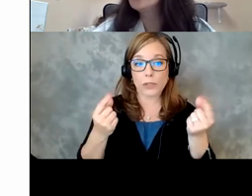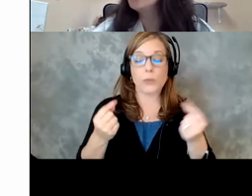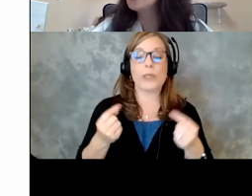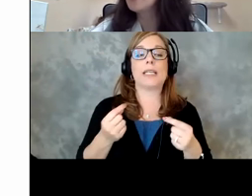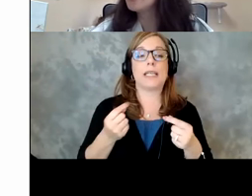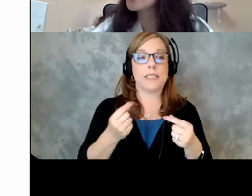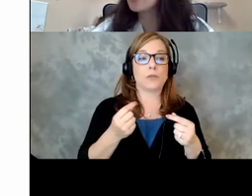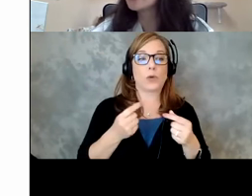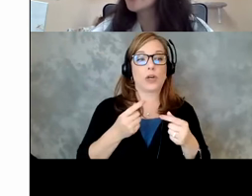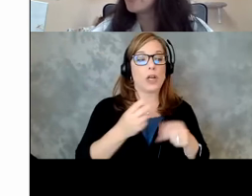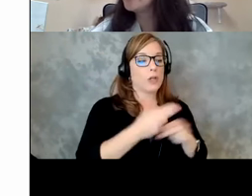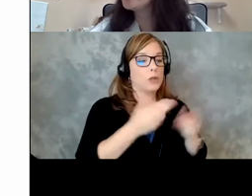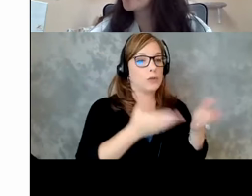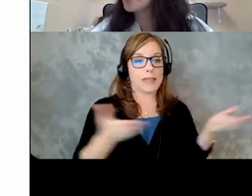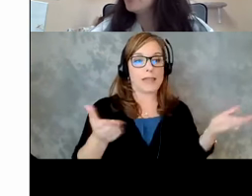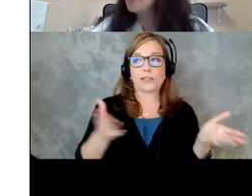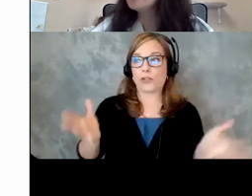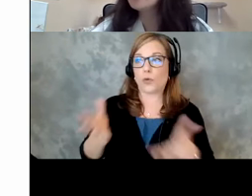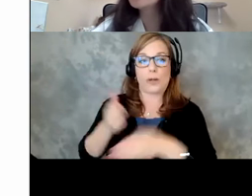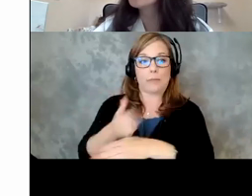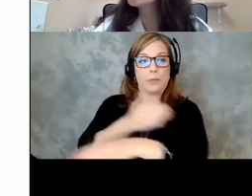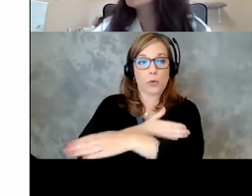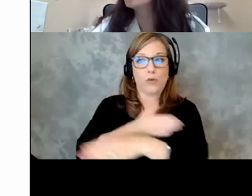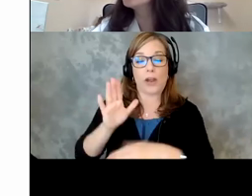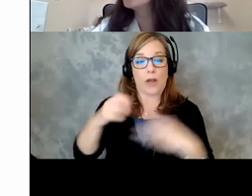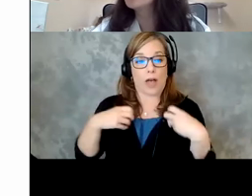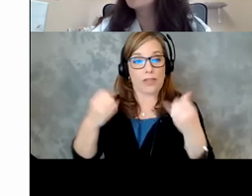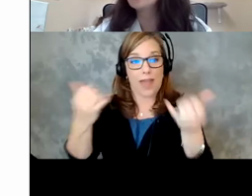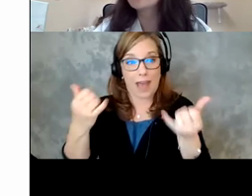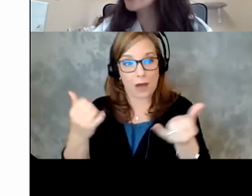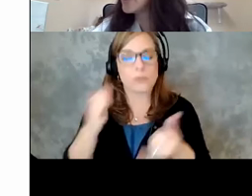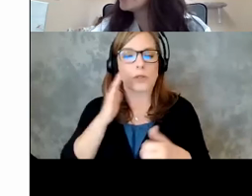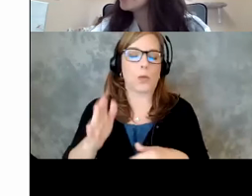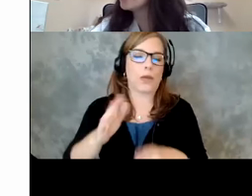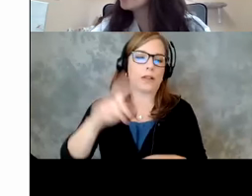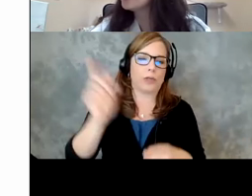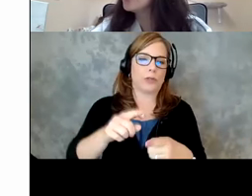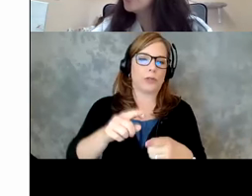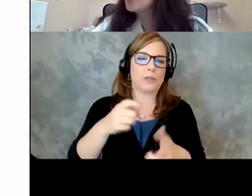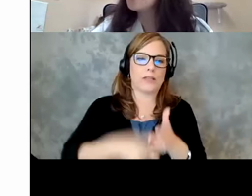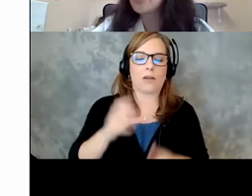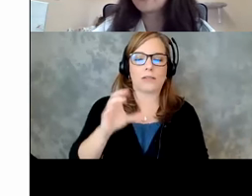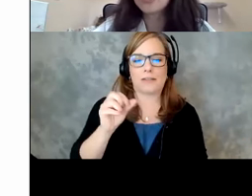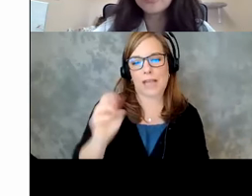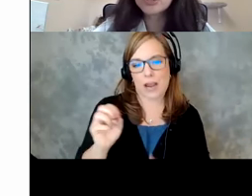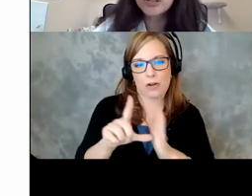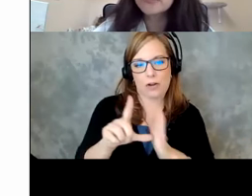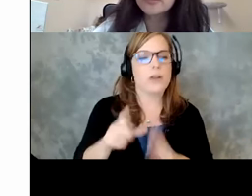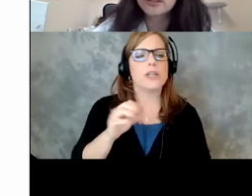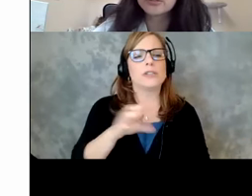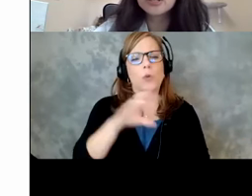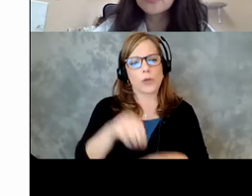and ultimately reducing the members' cost of care. And then the list of services are in the following slides and include paying